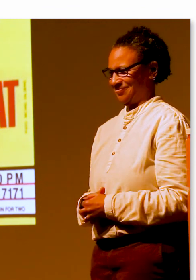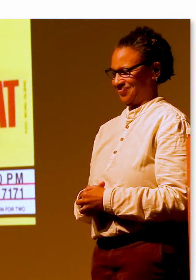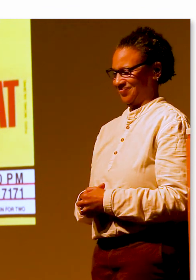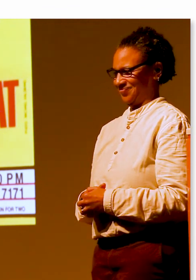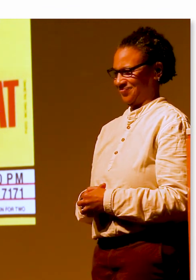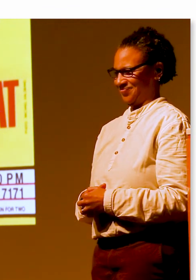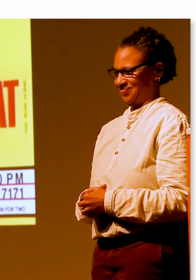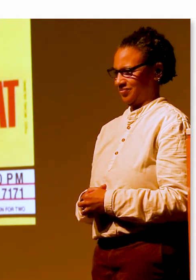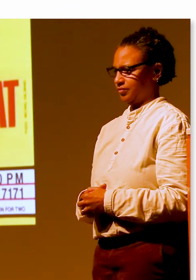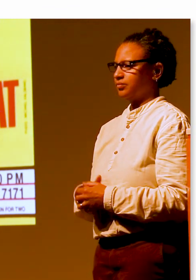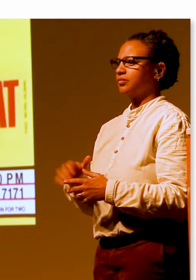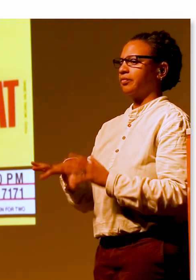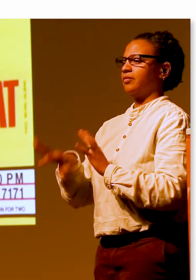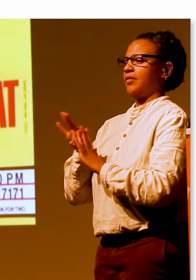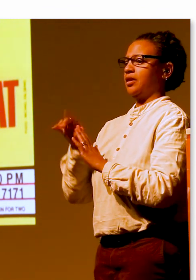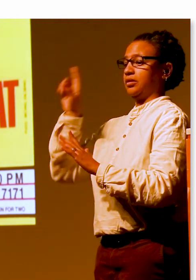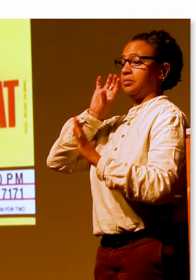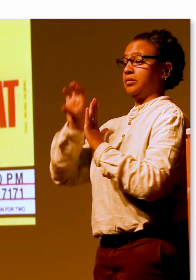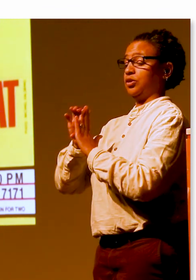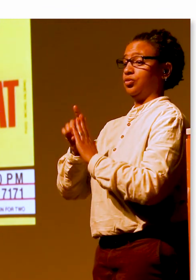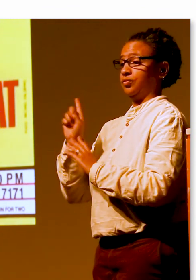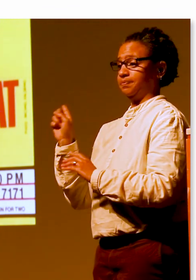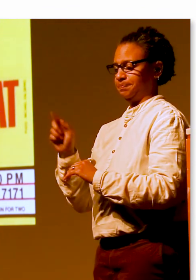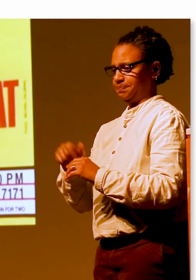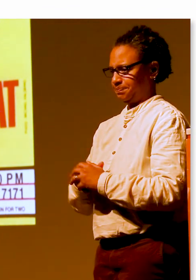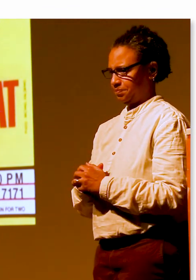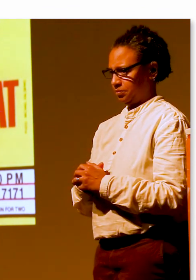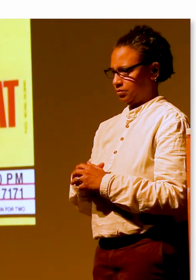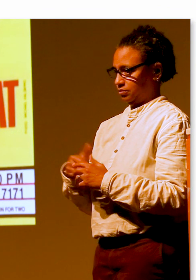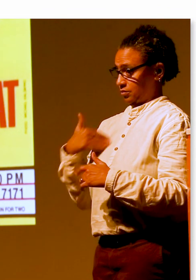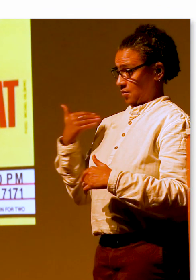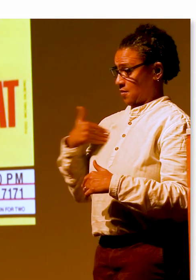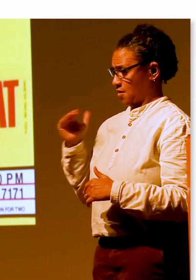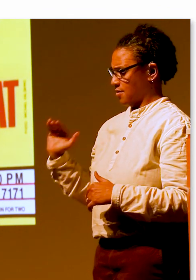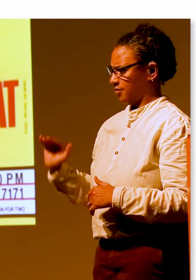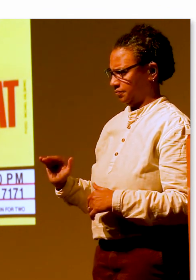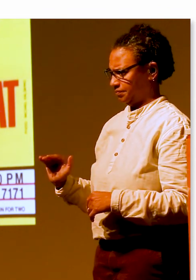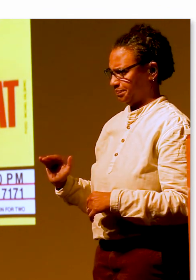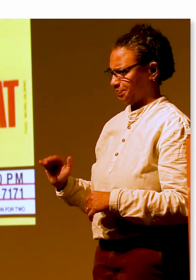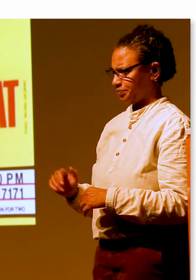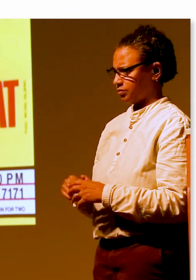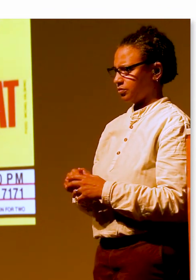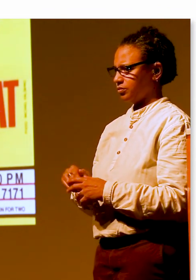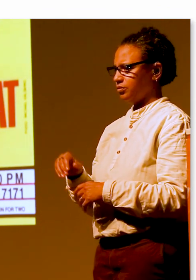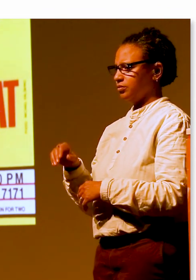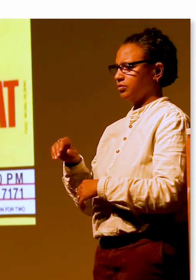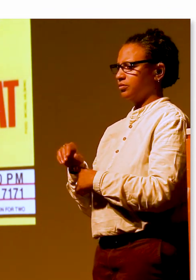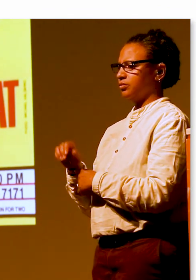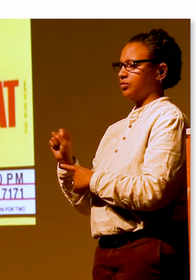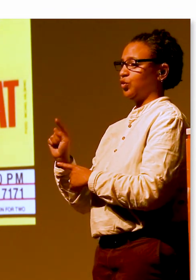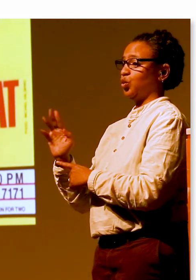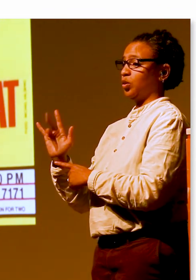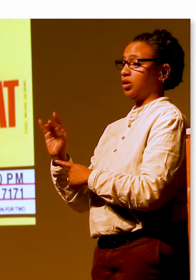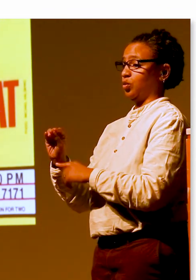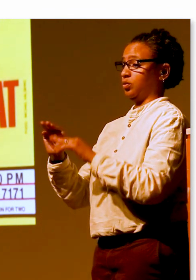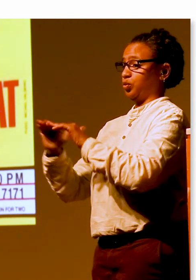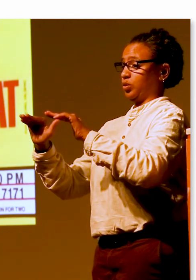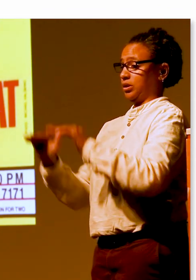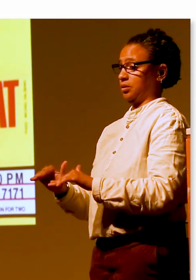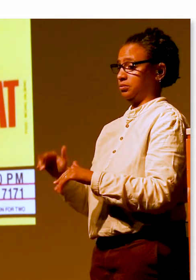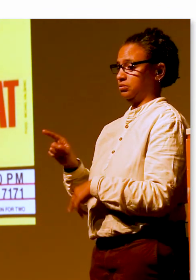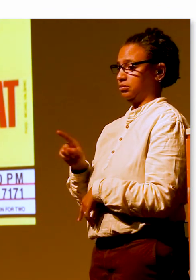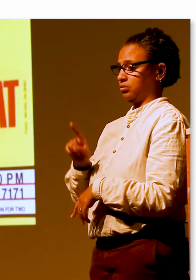So I discovered this image while I was a wee baby at the Studio Museum in Harlem. For the sake of sounding professional, I want to